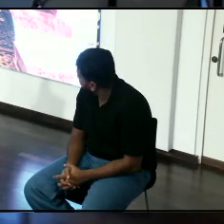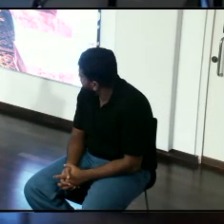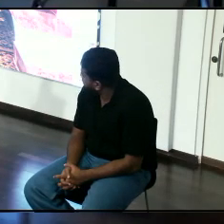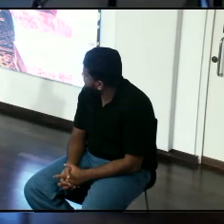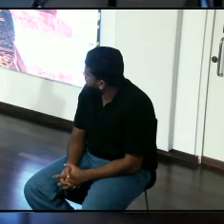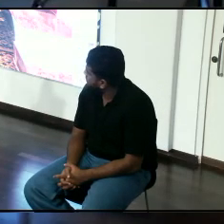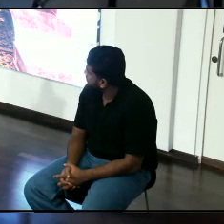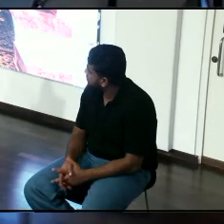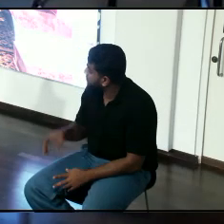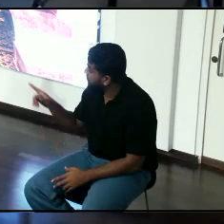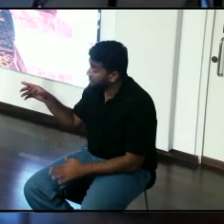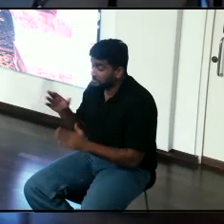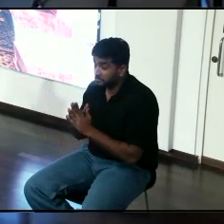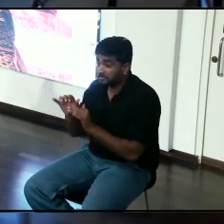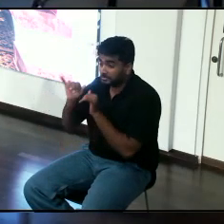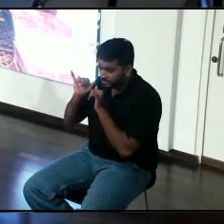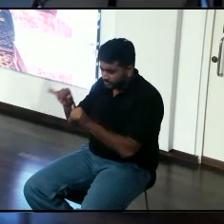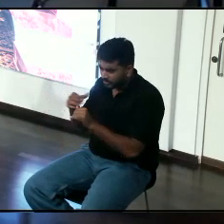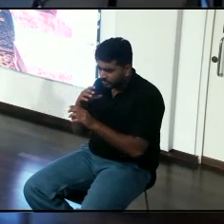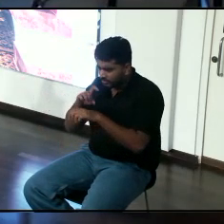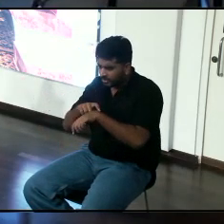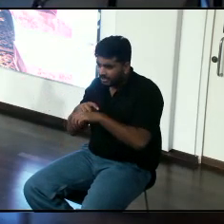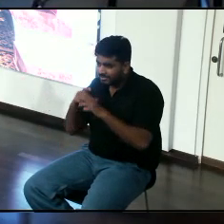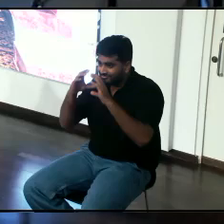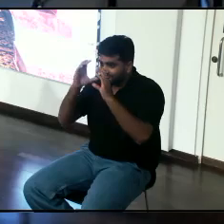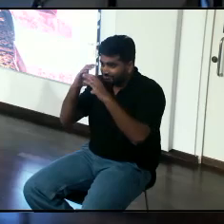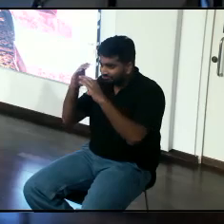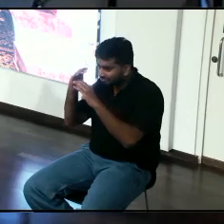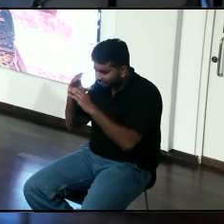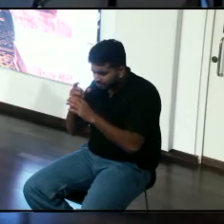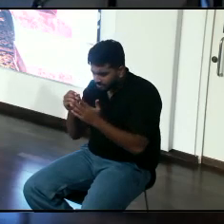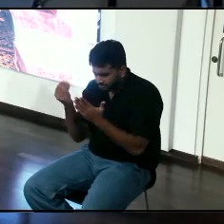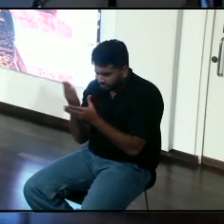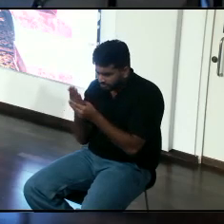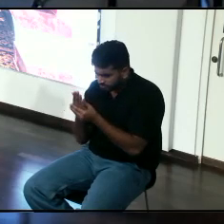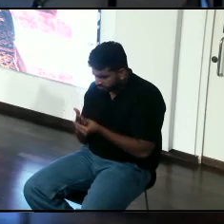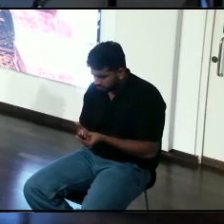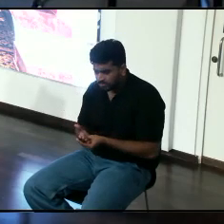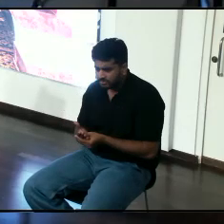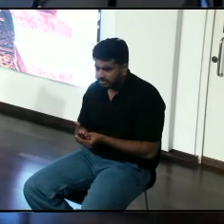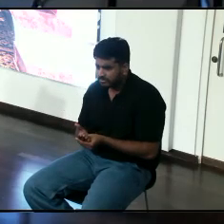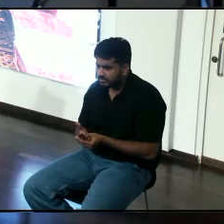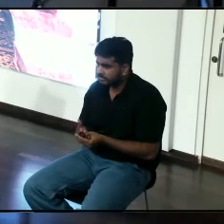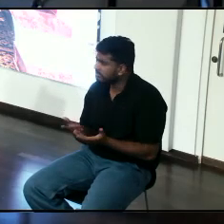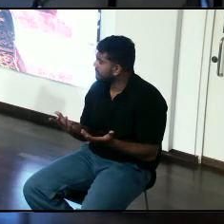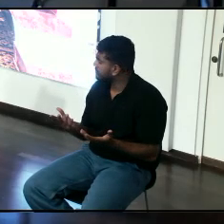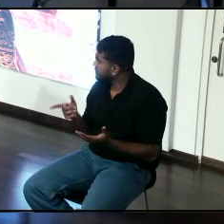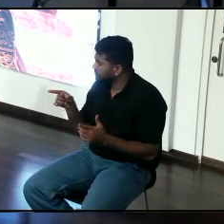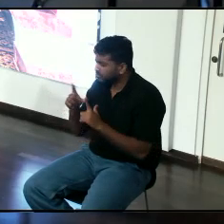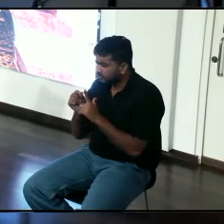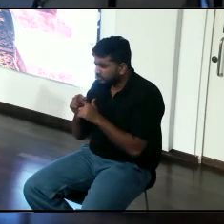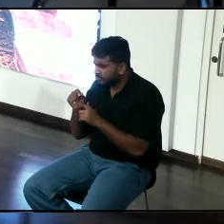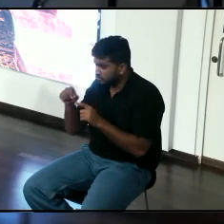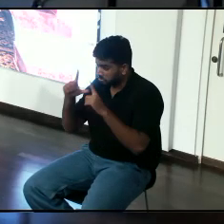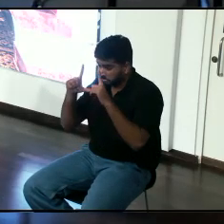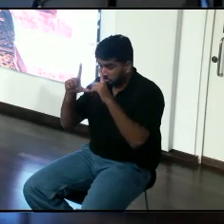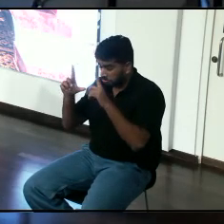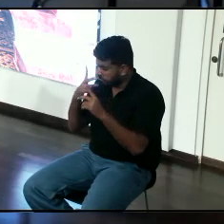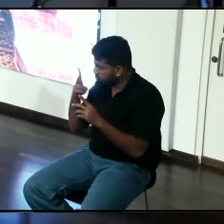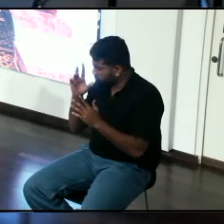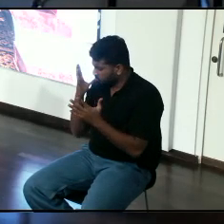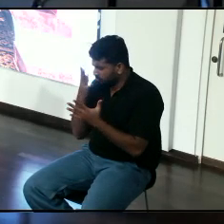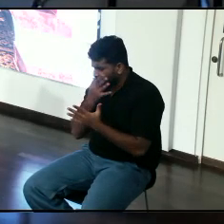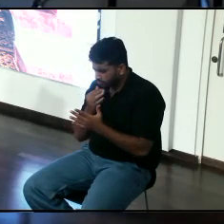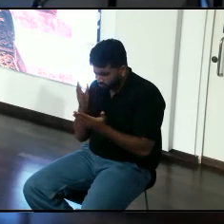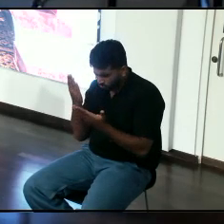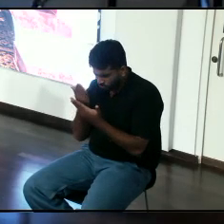time in these homes documenting these spaces and the lives lived within these age-old walls. And your images are so layered in what